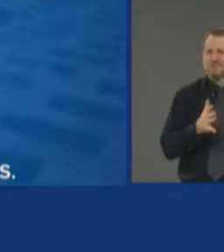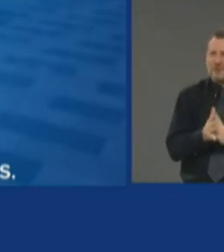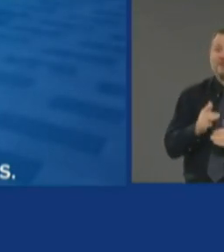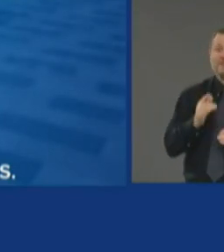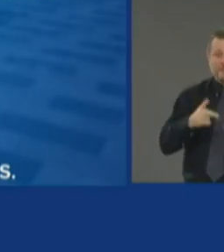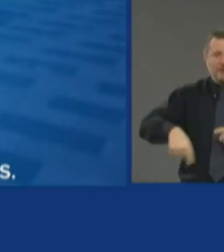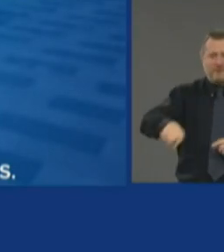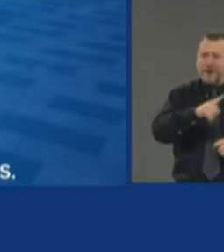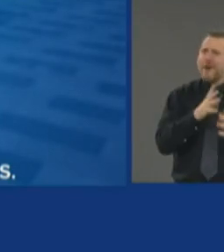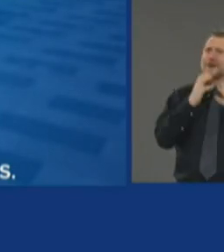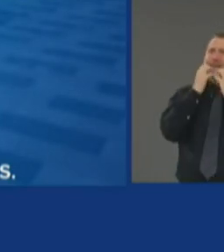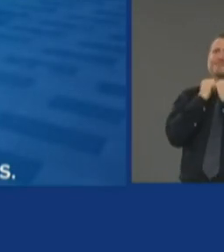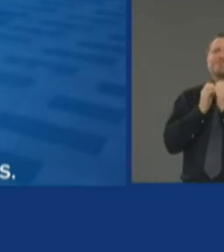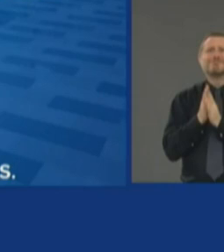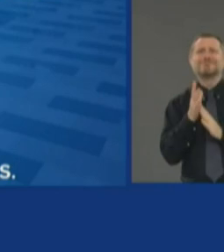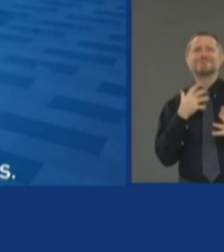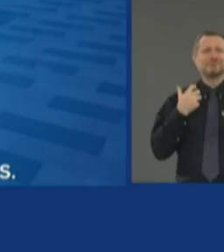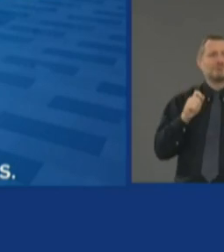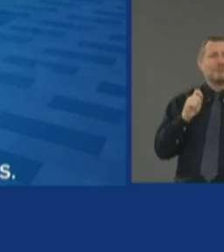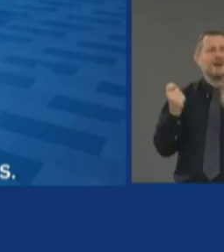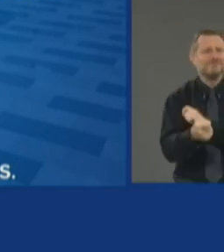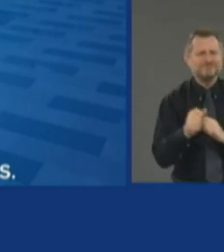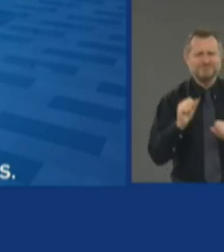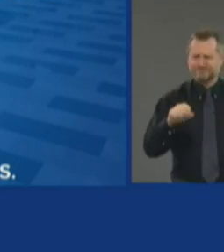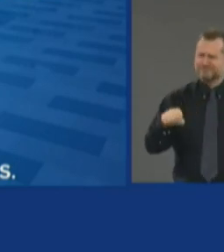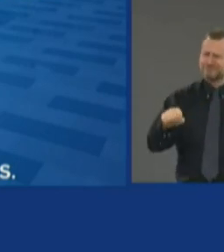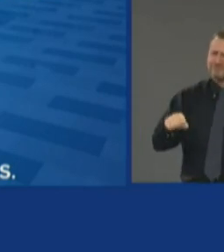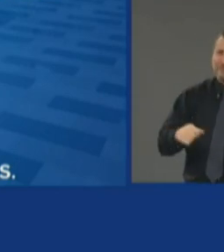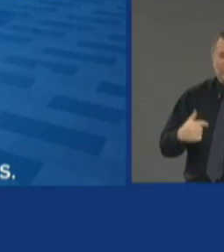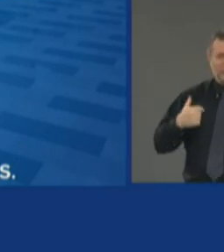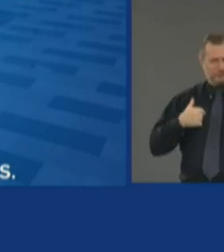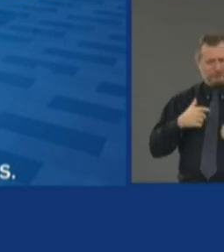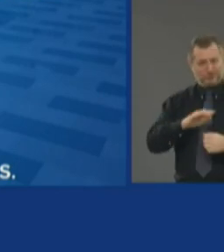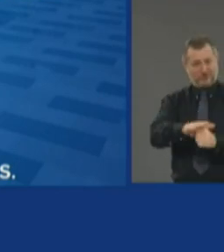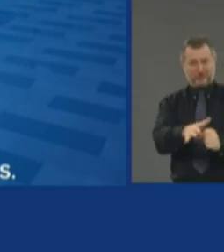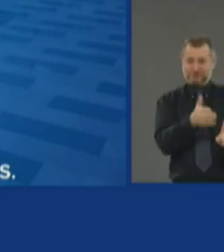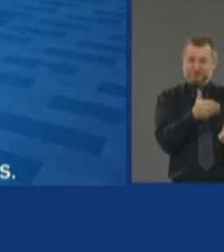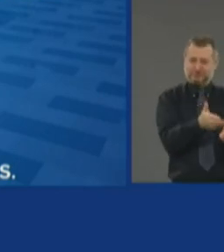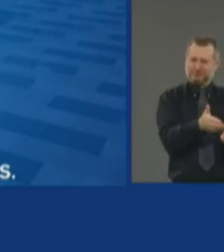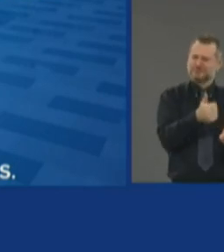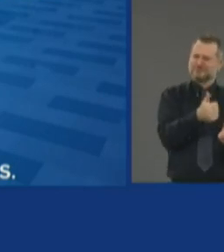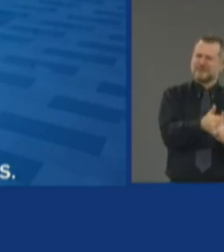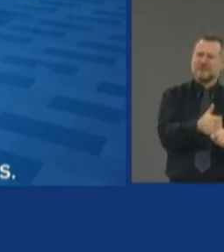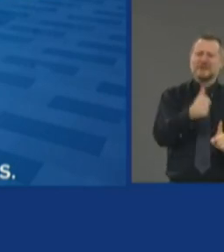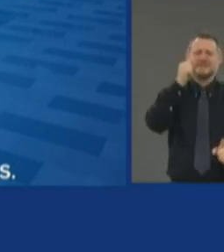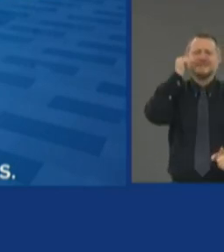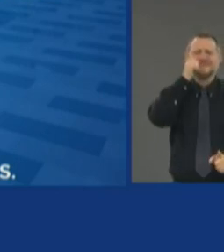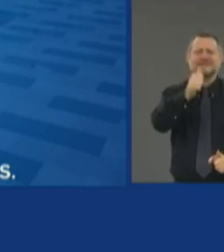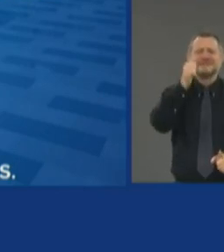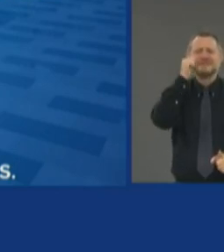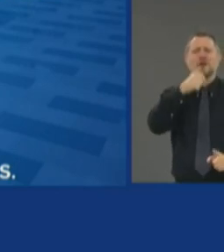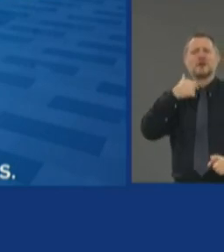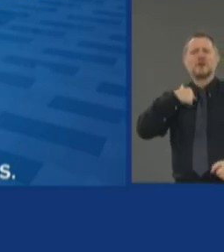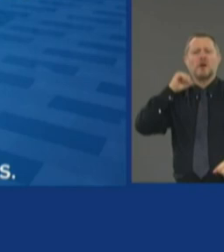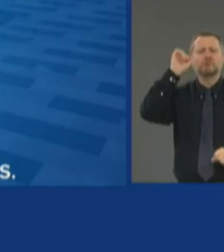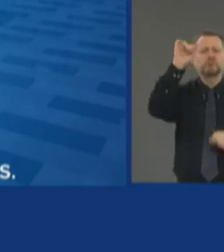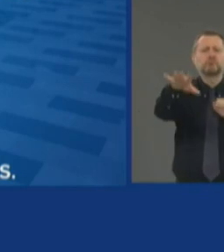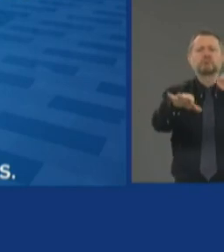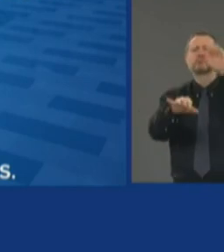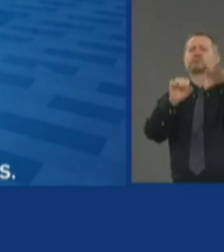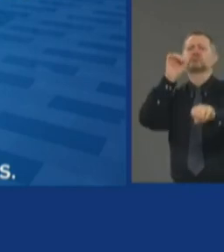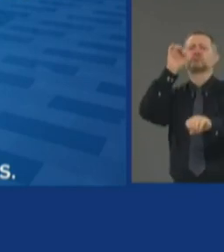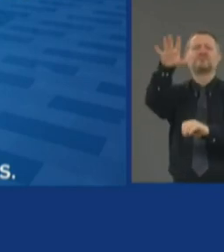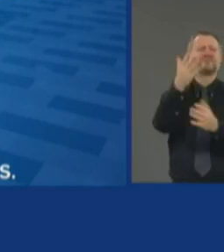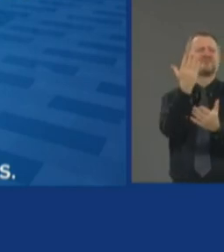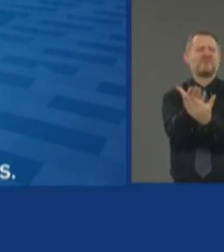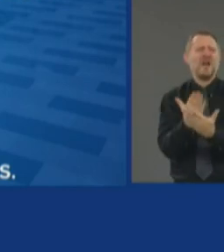make a difference. With coronavirus, I sat up here every day and I said, here are the facts. Here are the number of deaths.